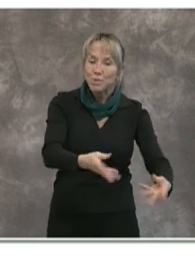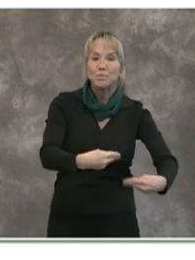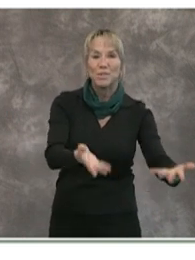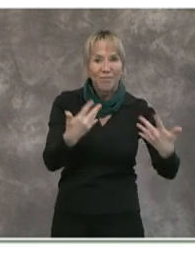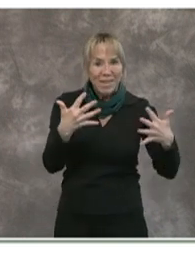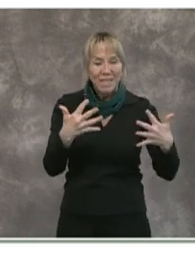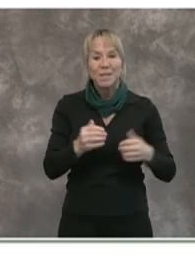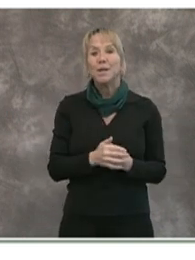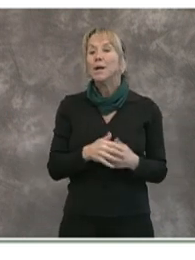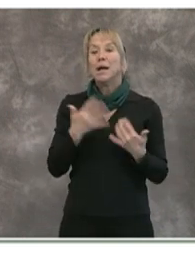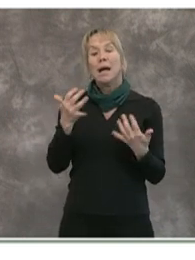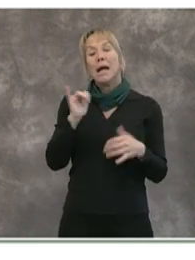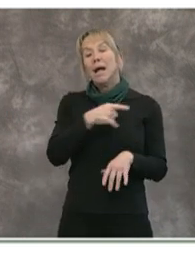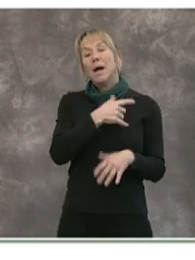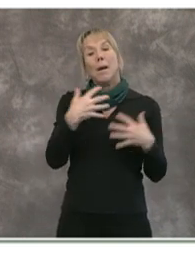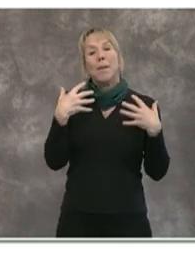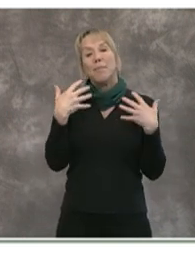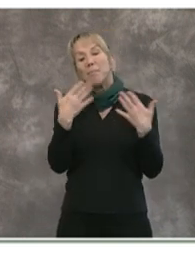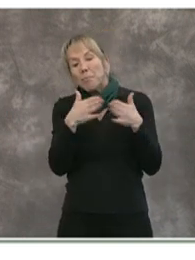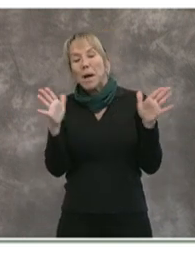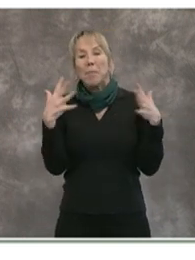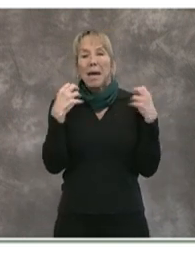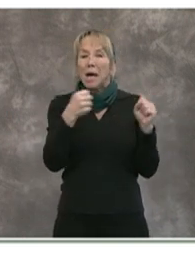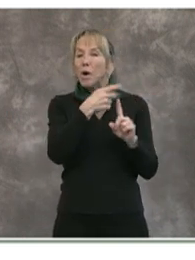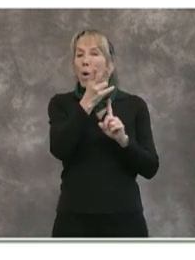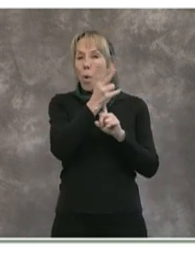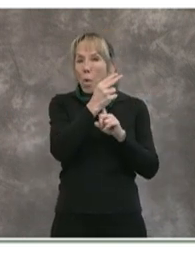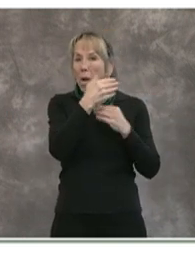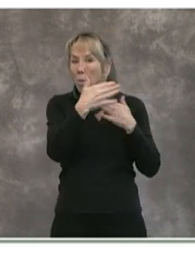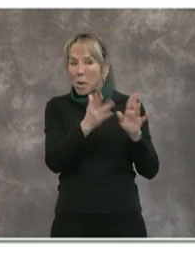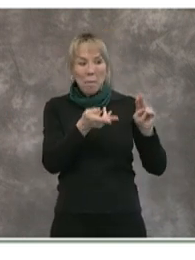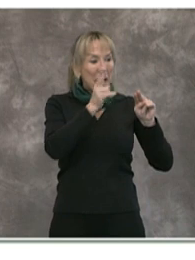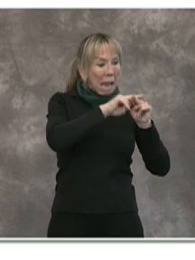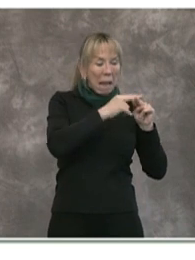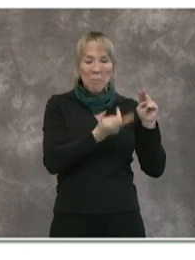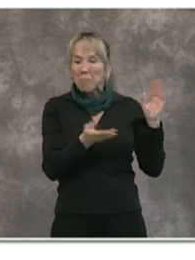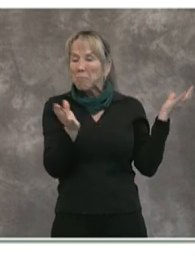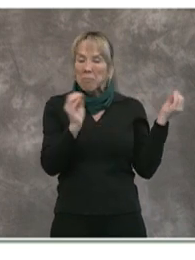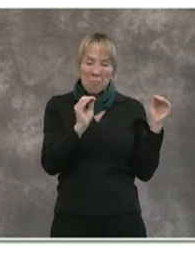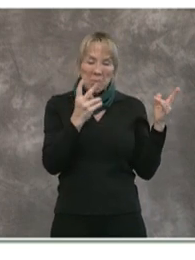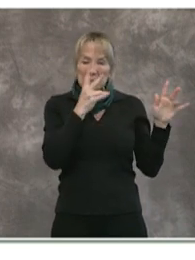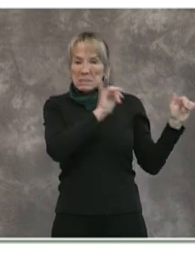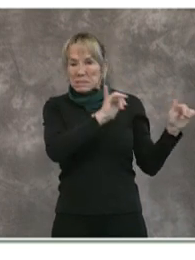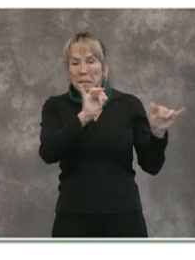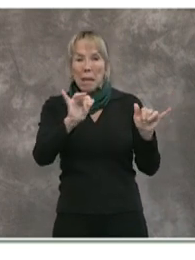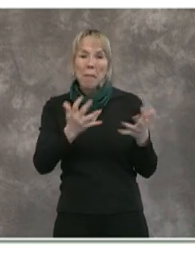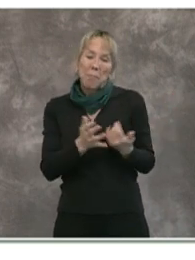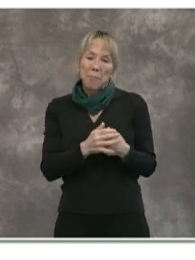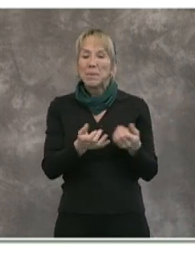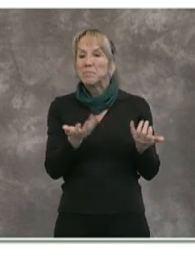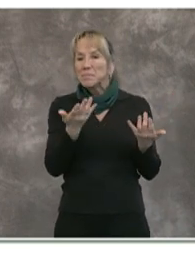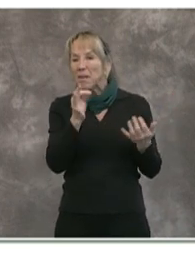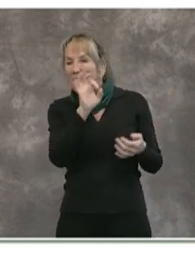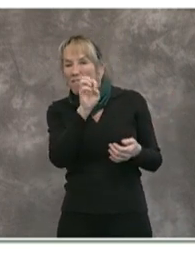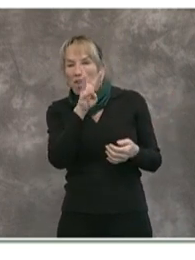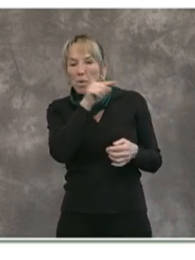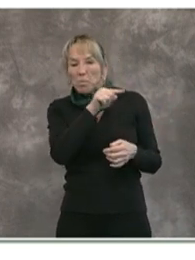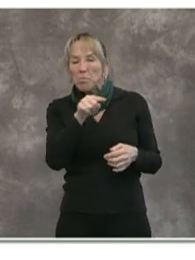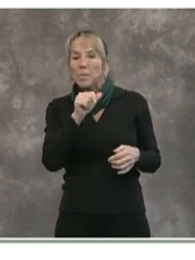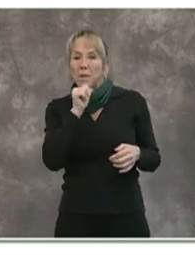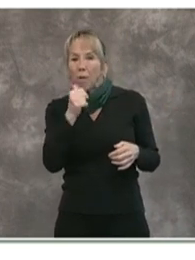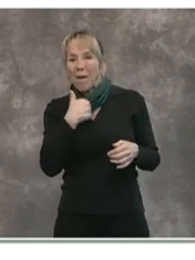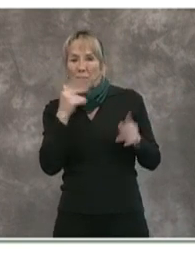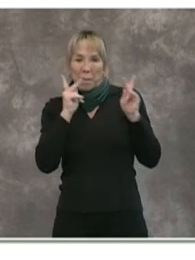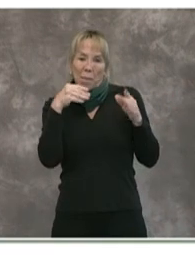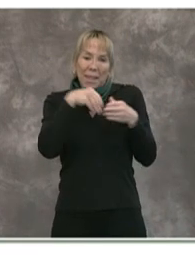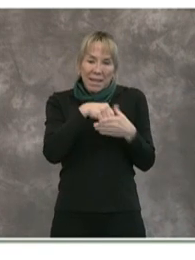in the public health motel rooms and the regional task force on homeless rooms. A little downward trend in the number of rooms occupied, a little upward trend in the number of